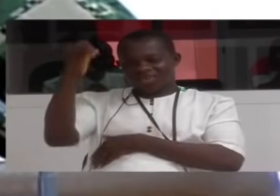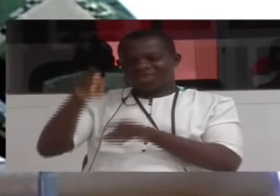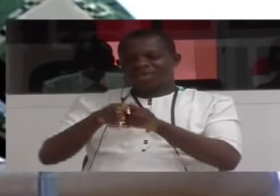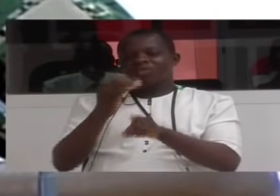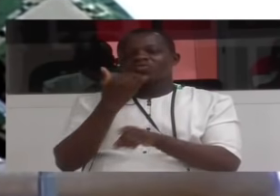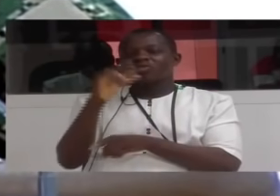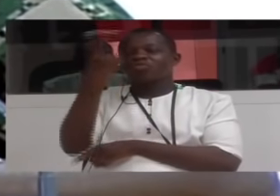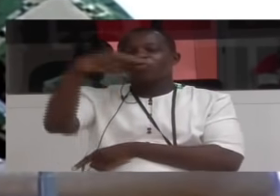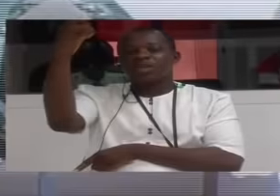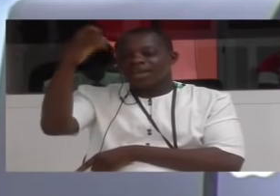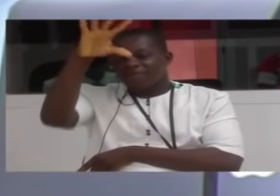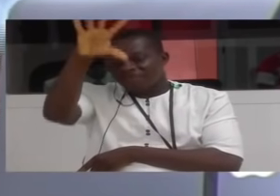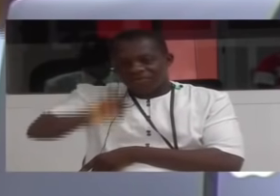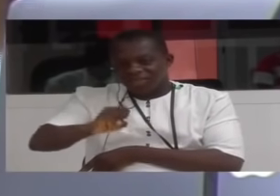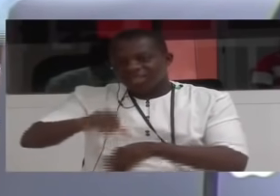$250,000.